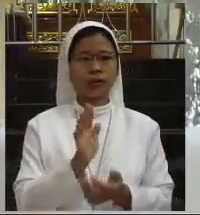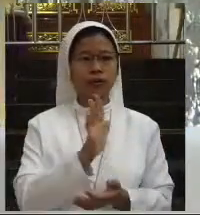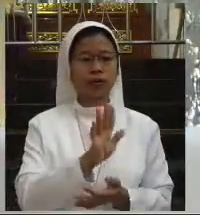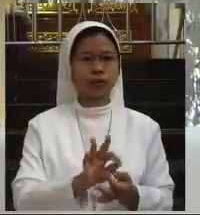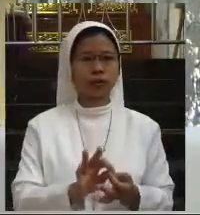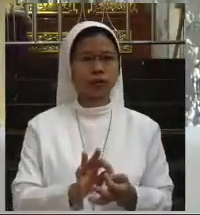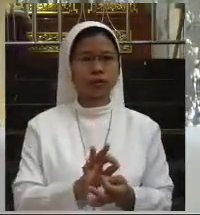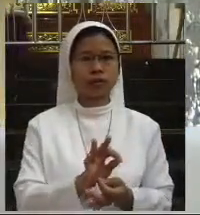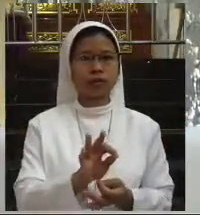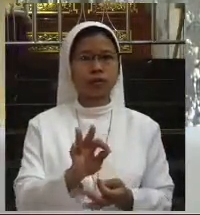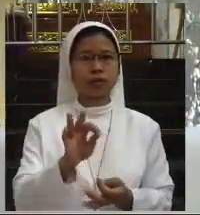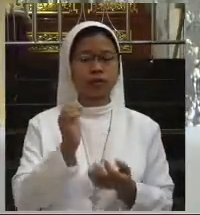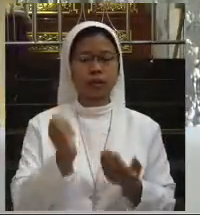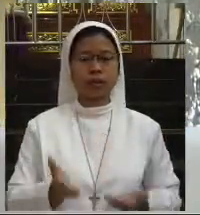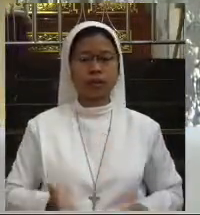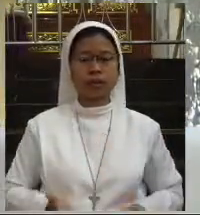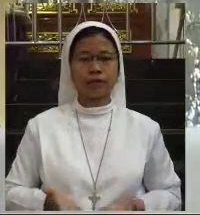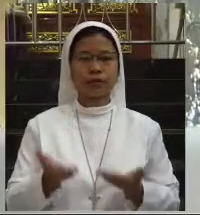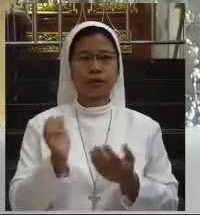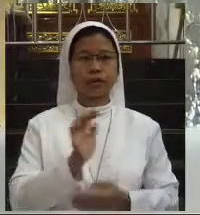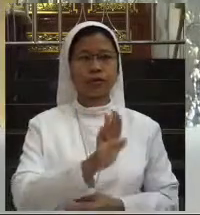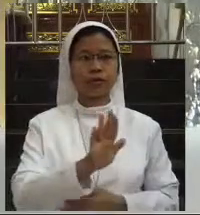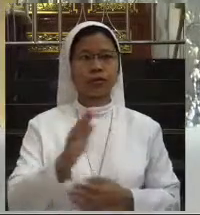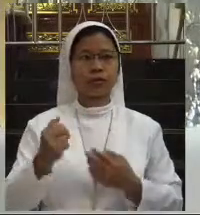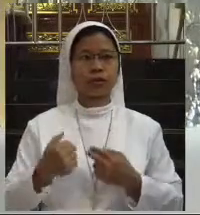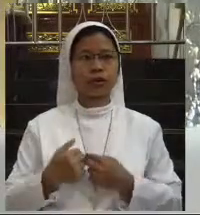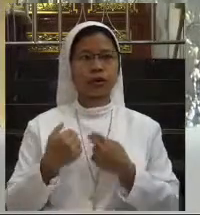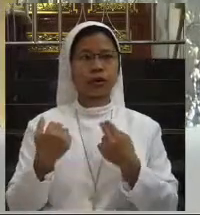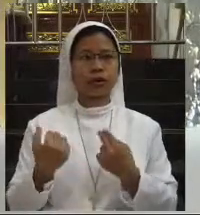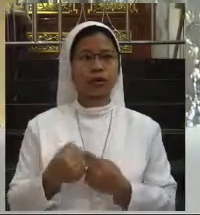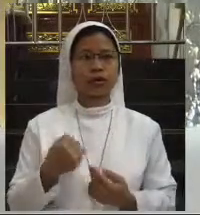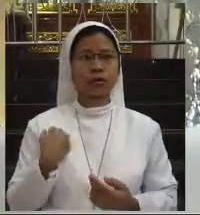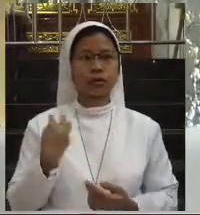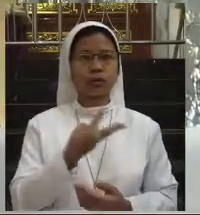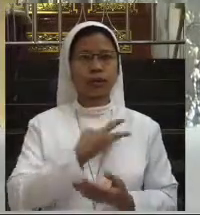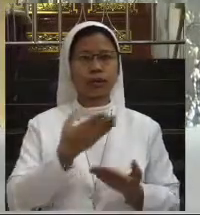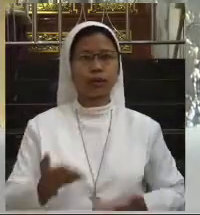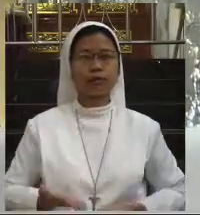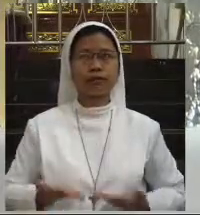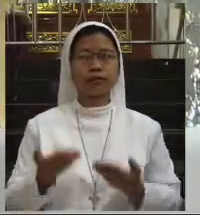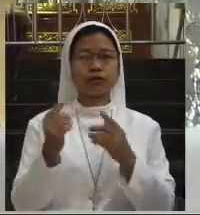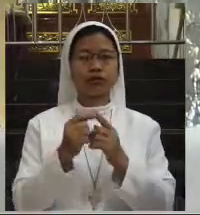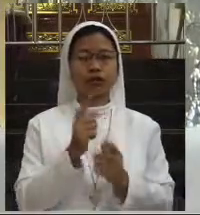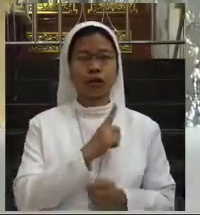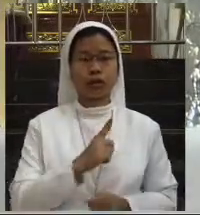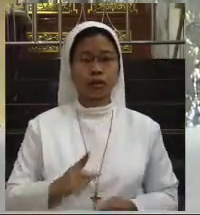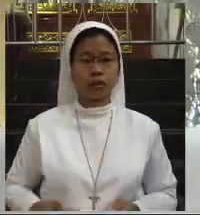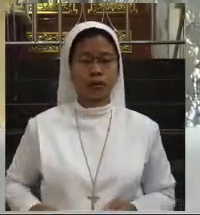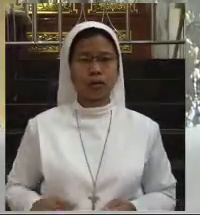your spirit. Lift up your hearts. Lift them up to the